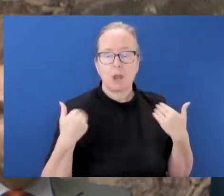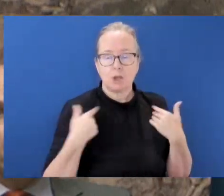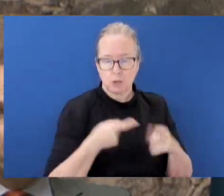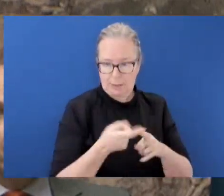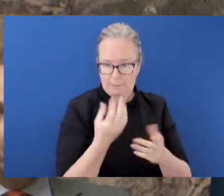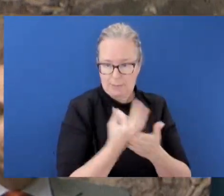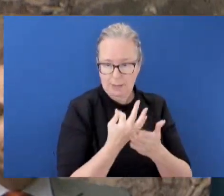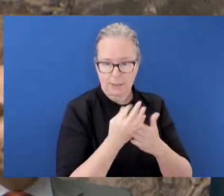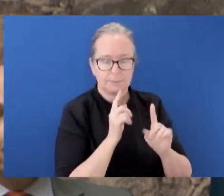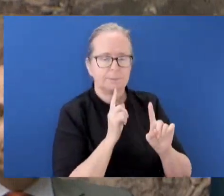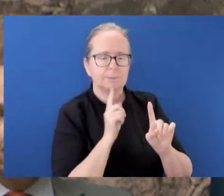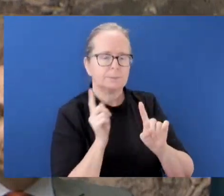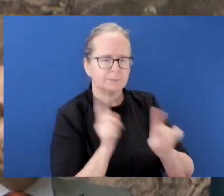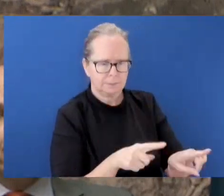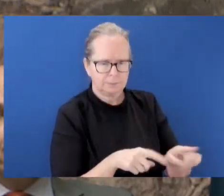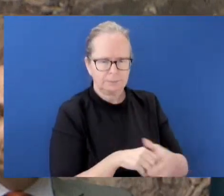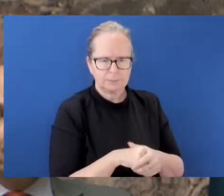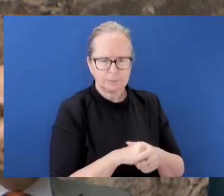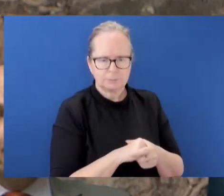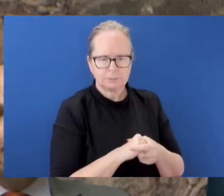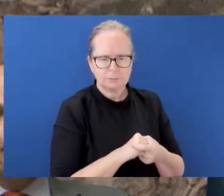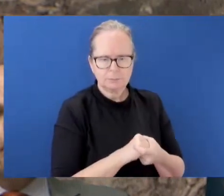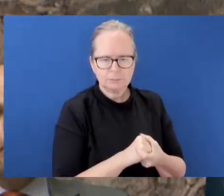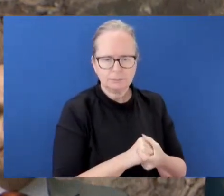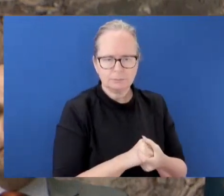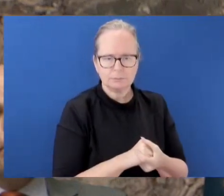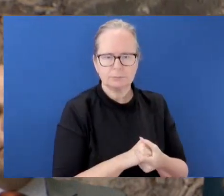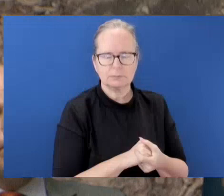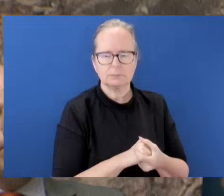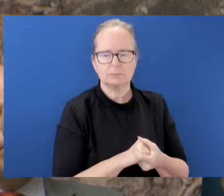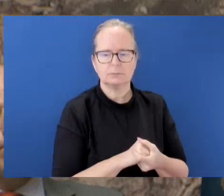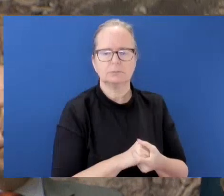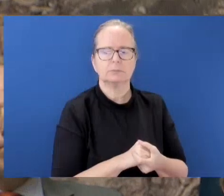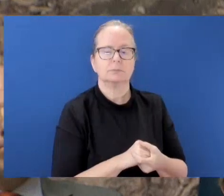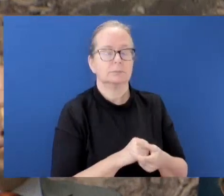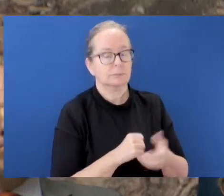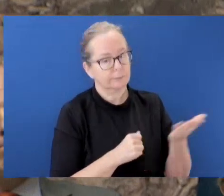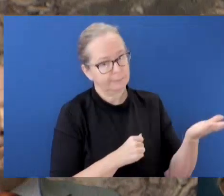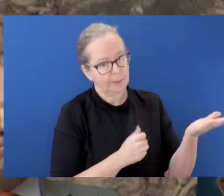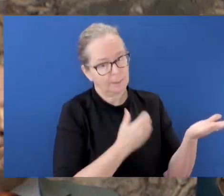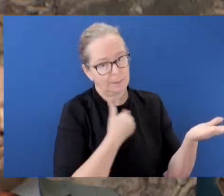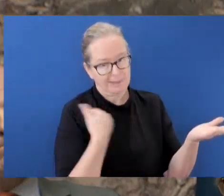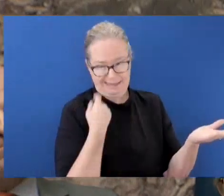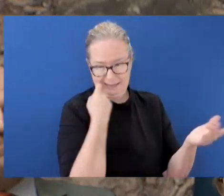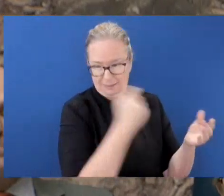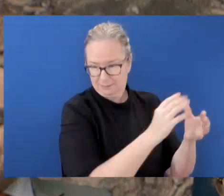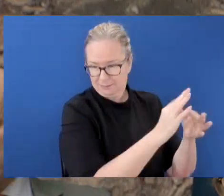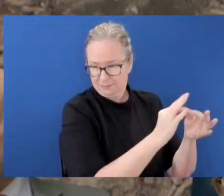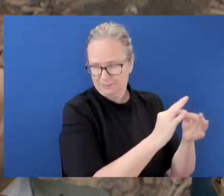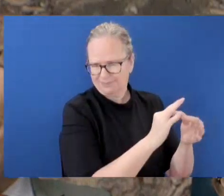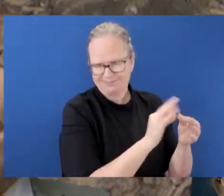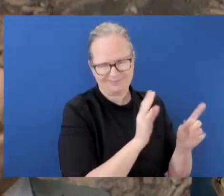Thank you, Mr. Speaker, and the member's just wrong. This budget was all about affordability.